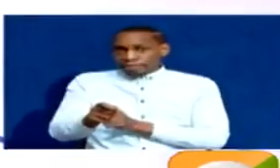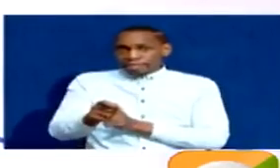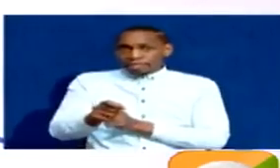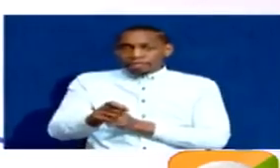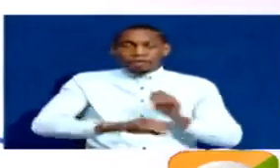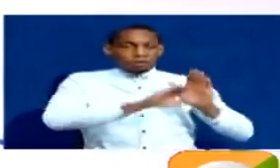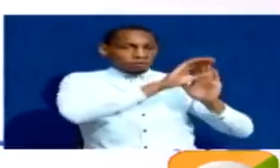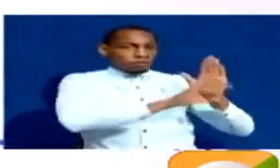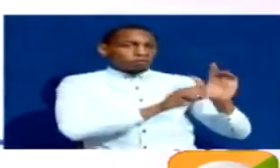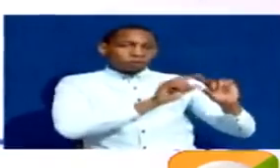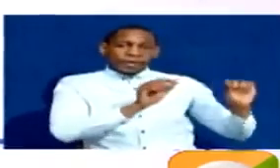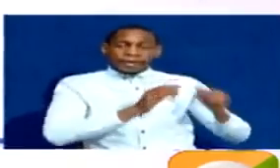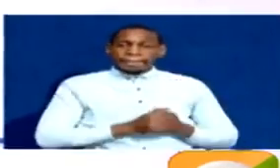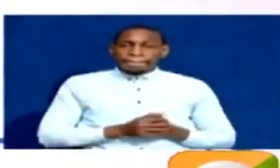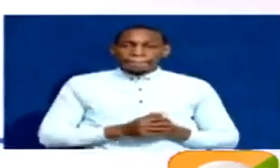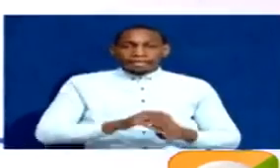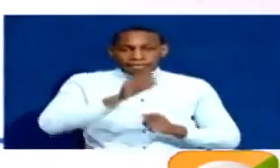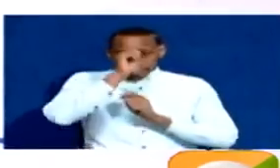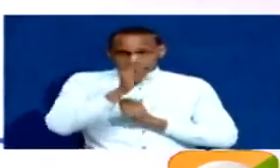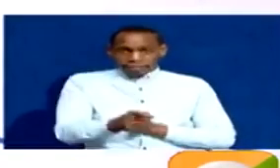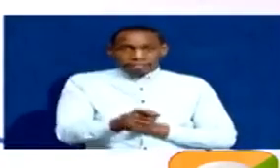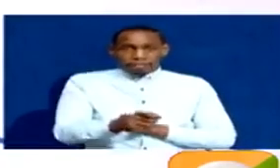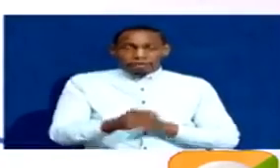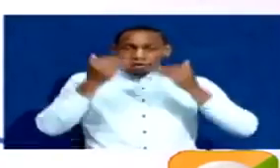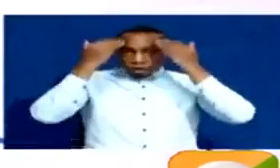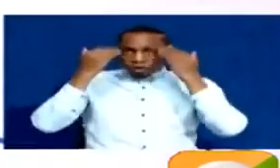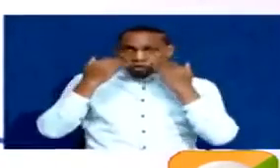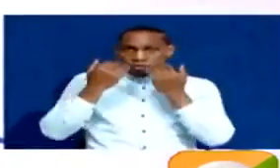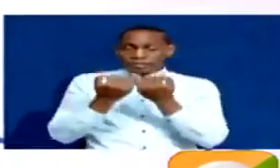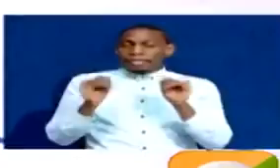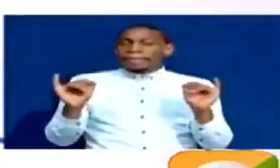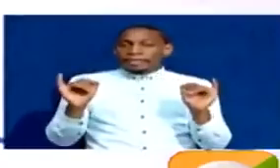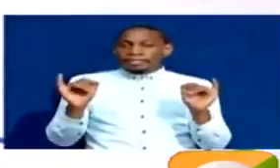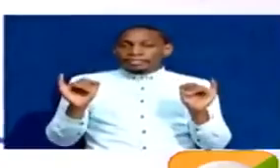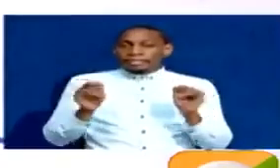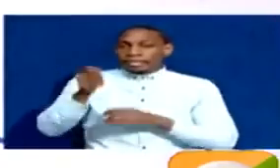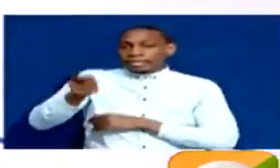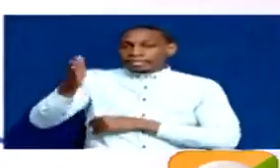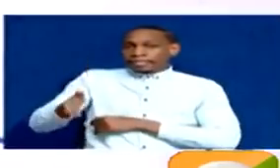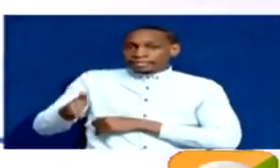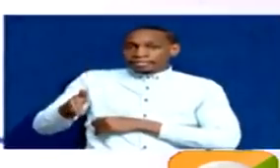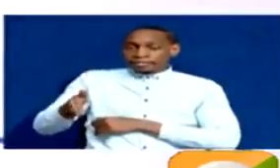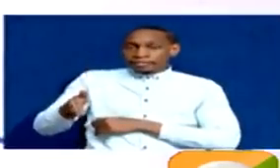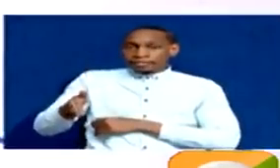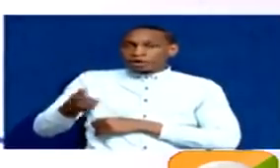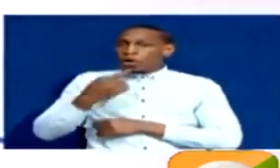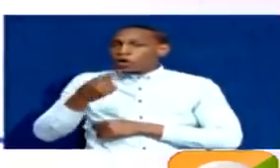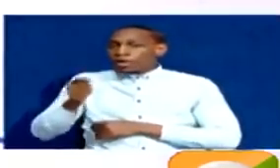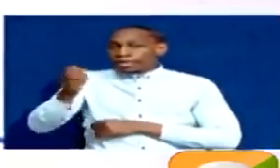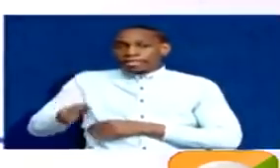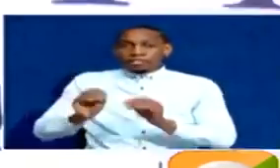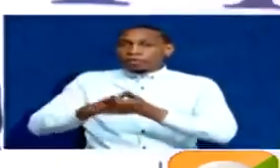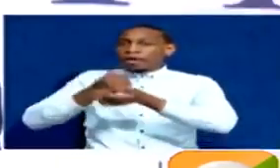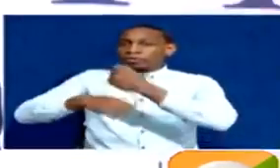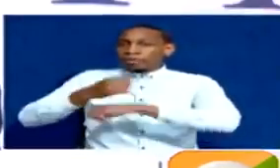is stated in the Constitution, to respect judicial independence of judges and not direct judges